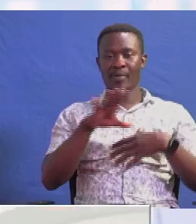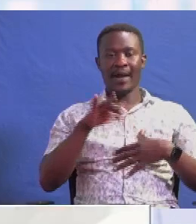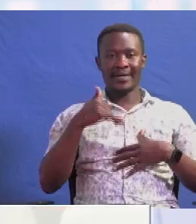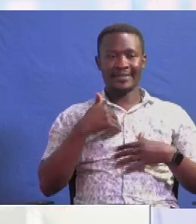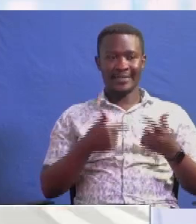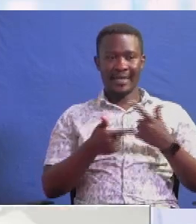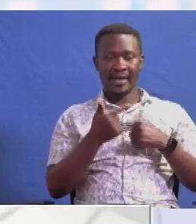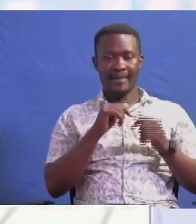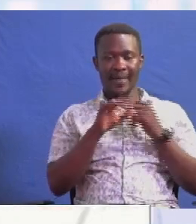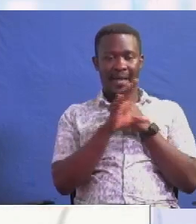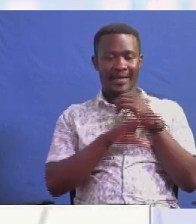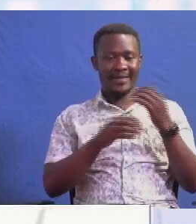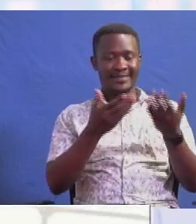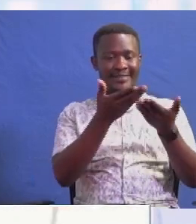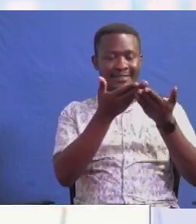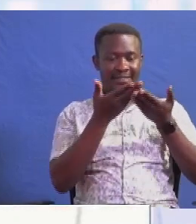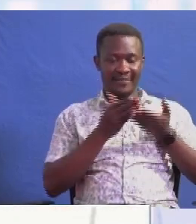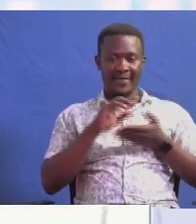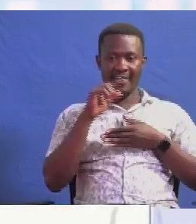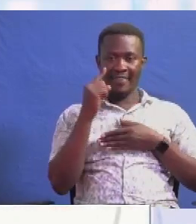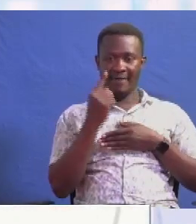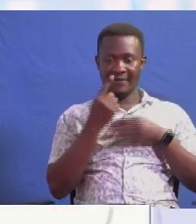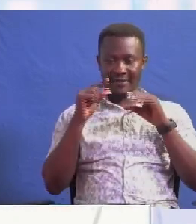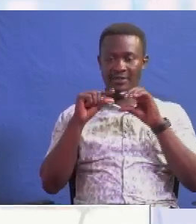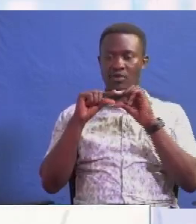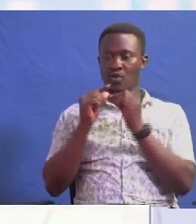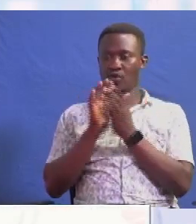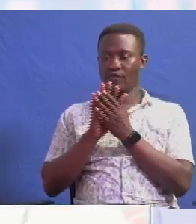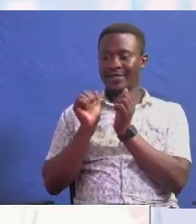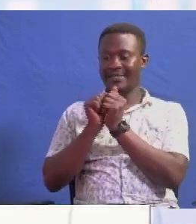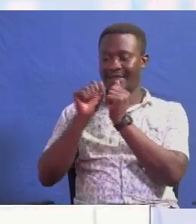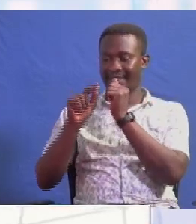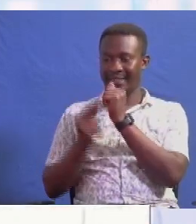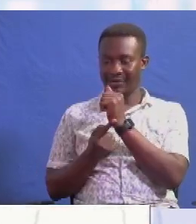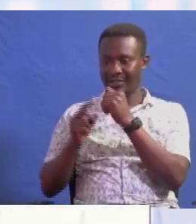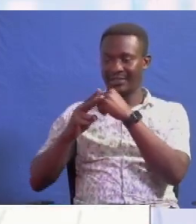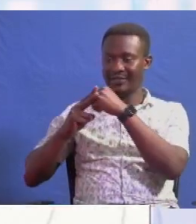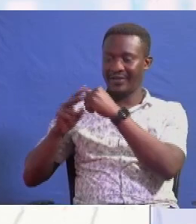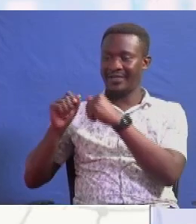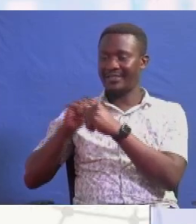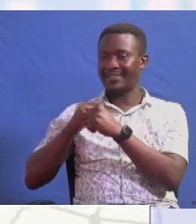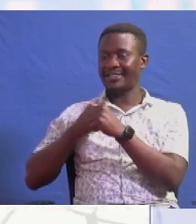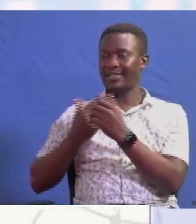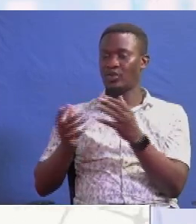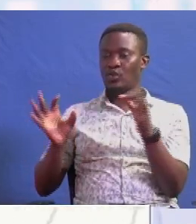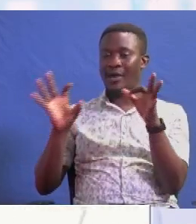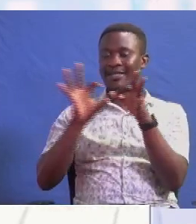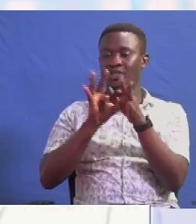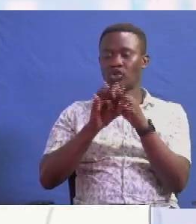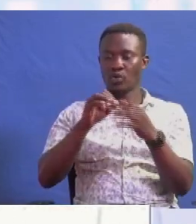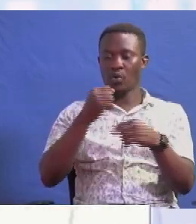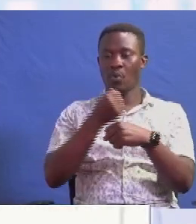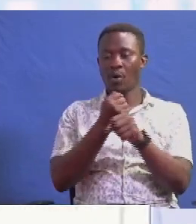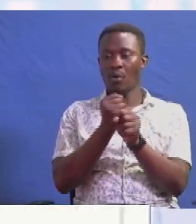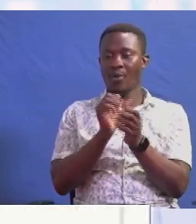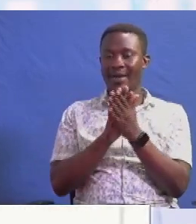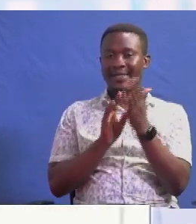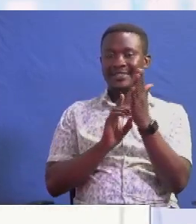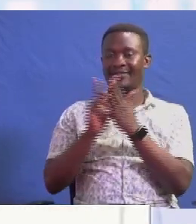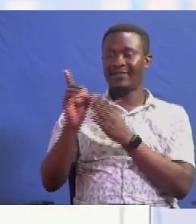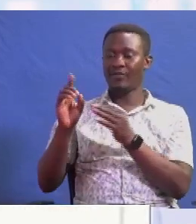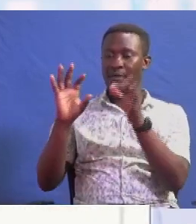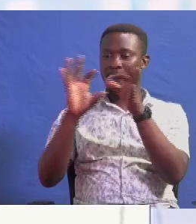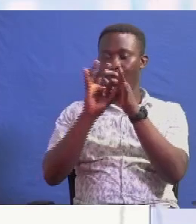country received its first batch of 10,700 doses through a joint effort with several development